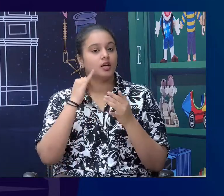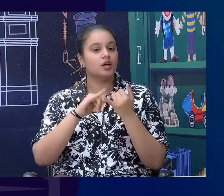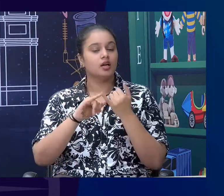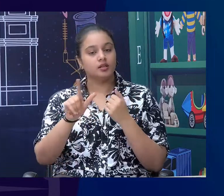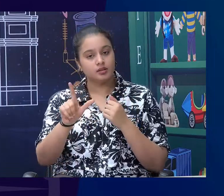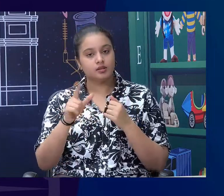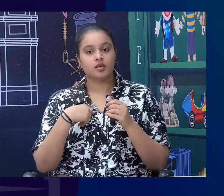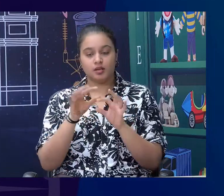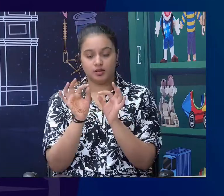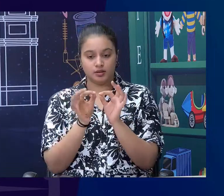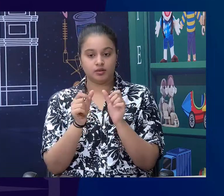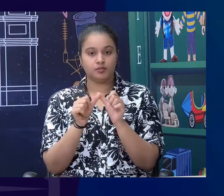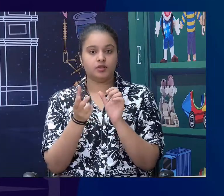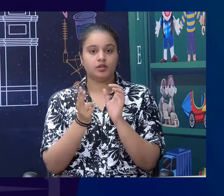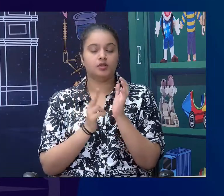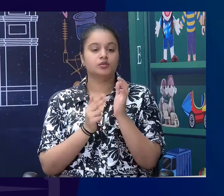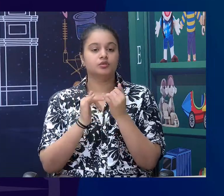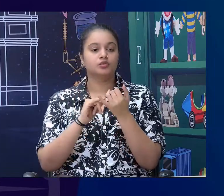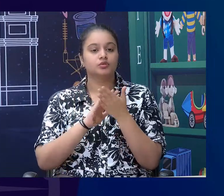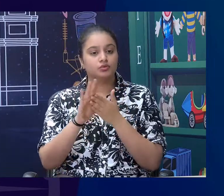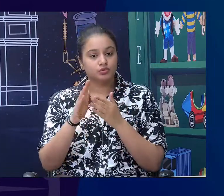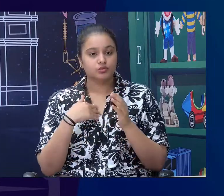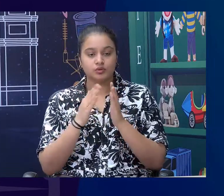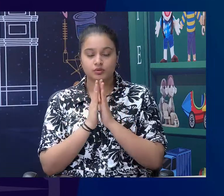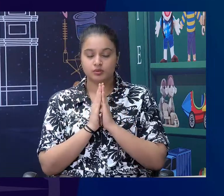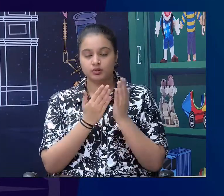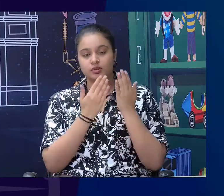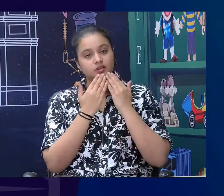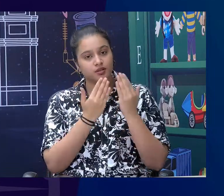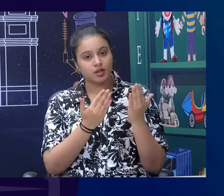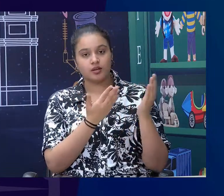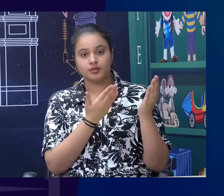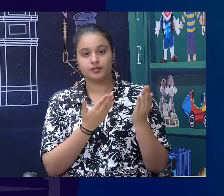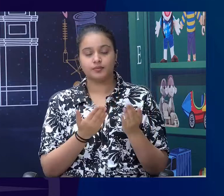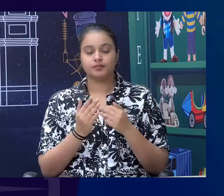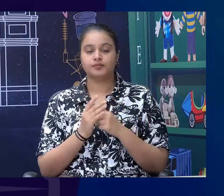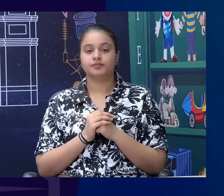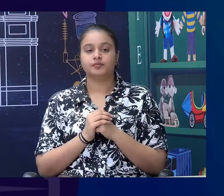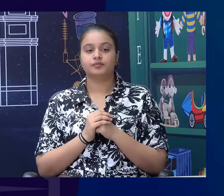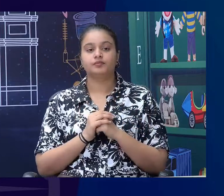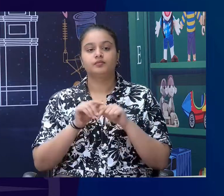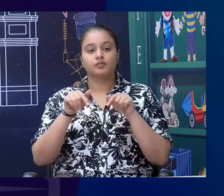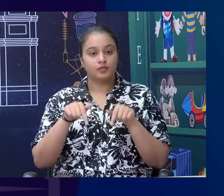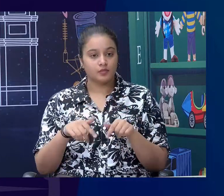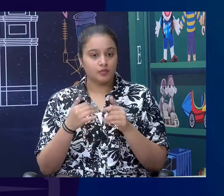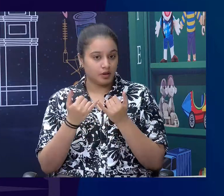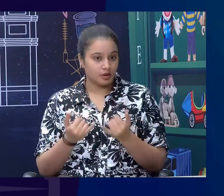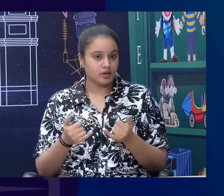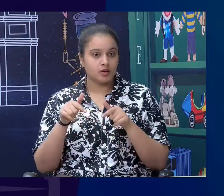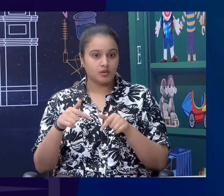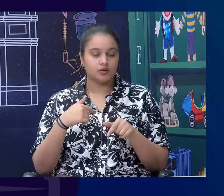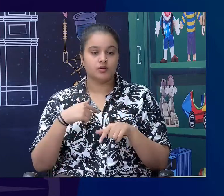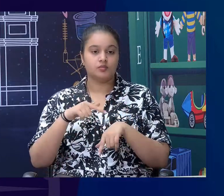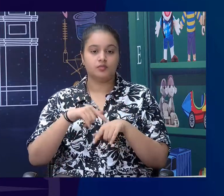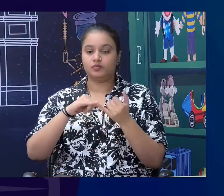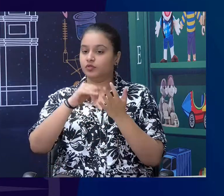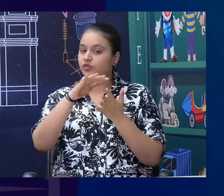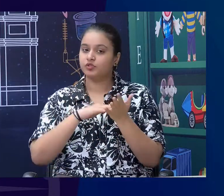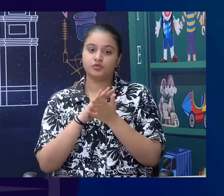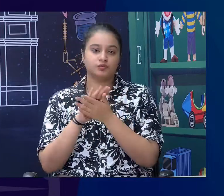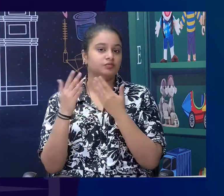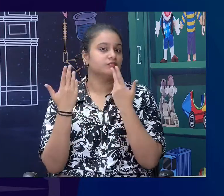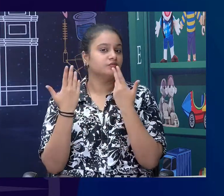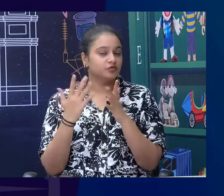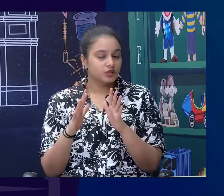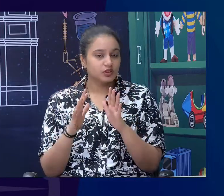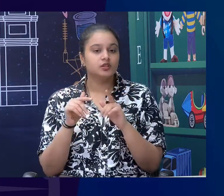ISL interpreter, Miss Anushka. Thank you so much for your contribution to the session as well. And now viewers, it's time for me to wrap up today's